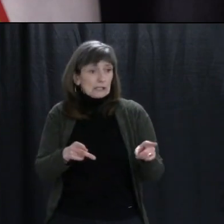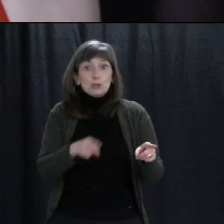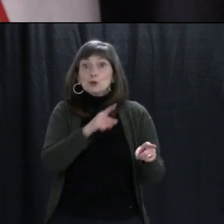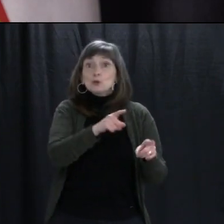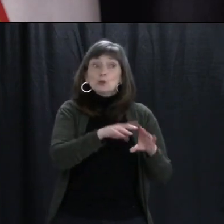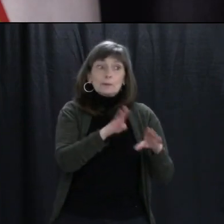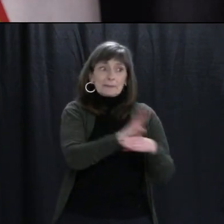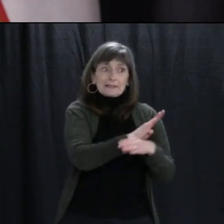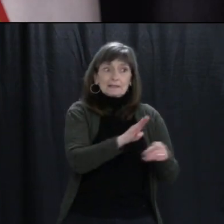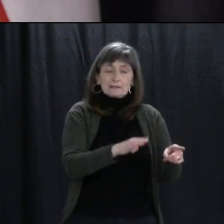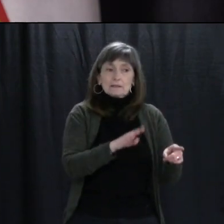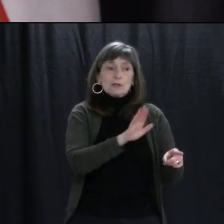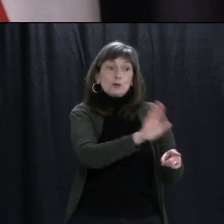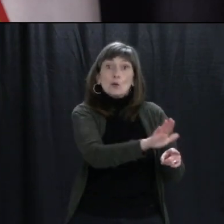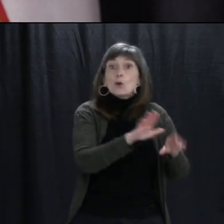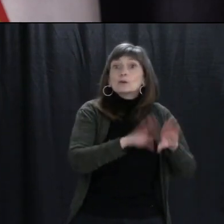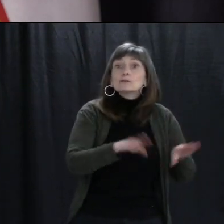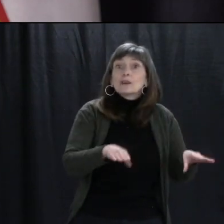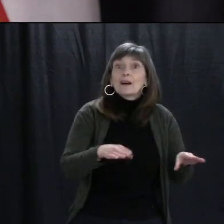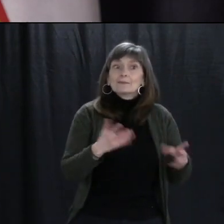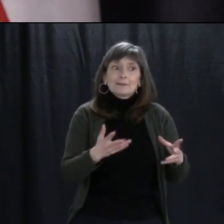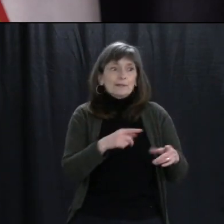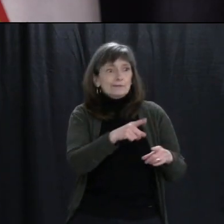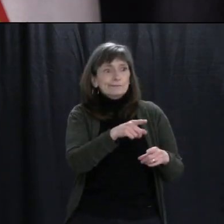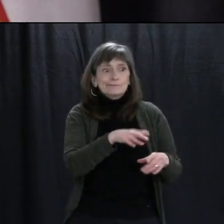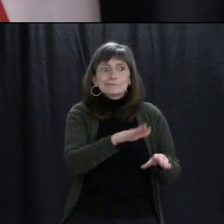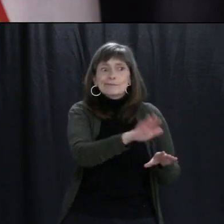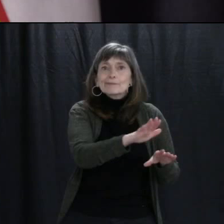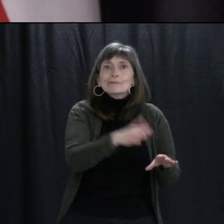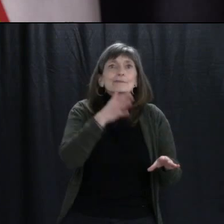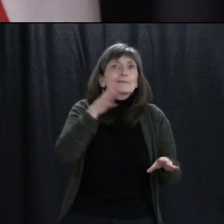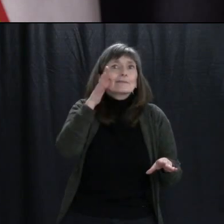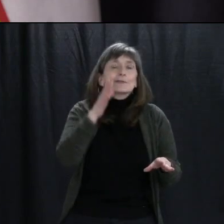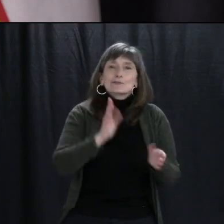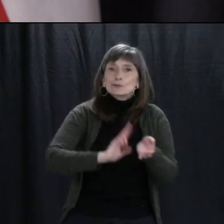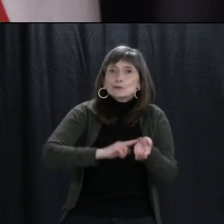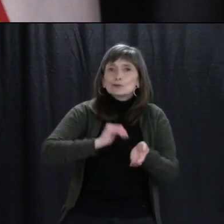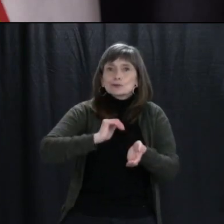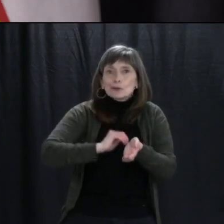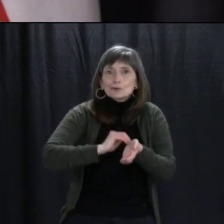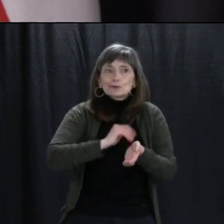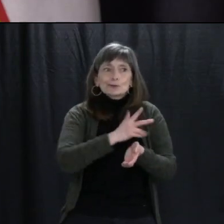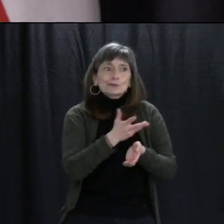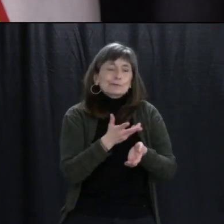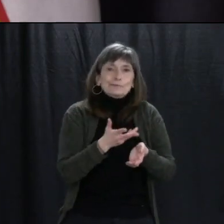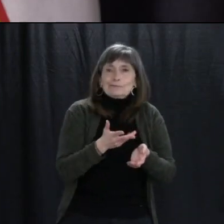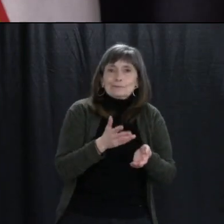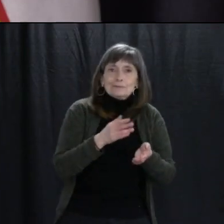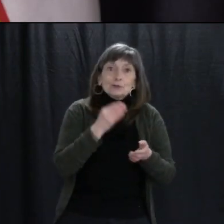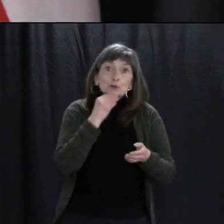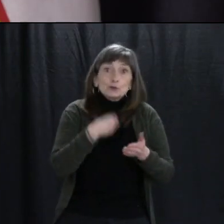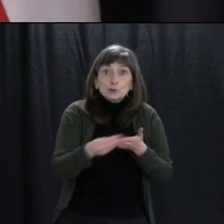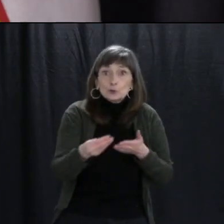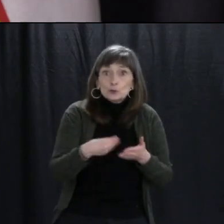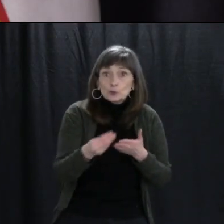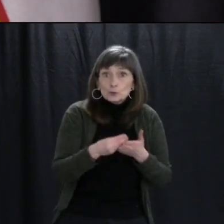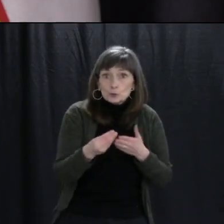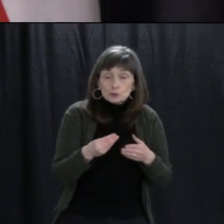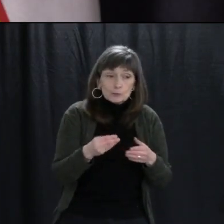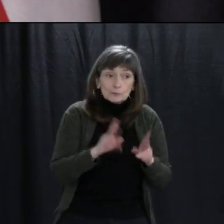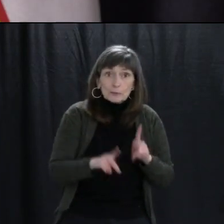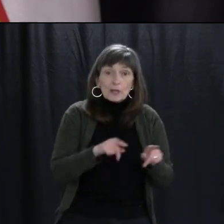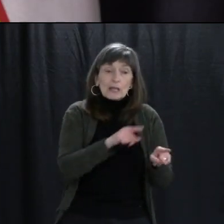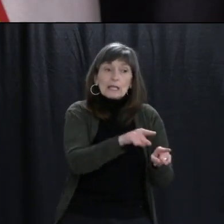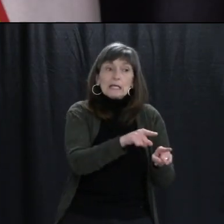operator that had the child of essential worker in our province, well then what we're asking is to take